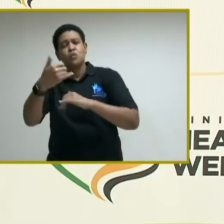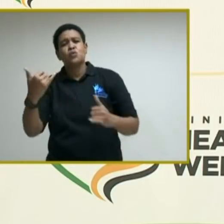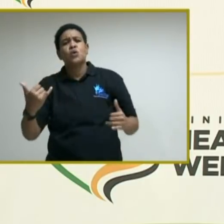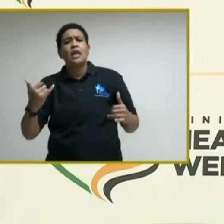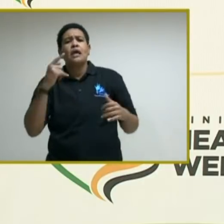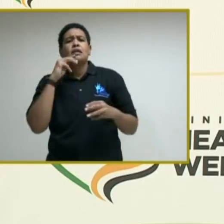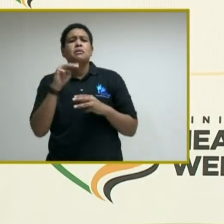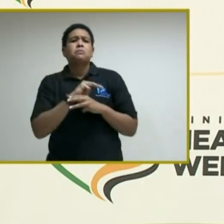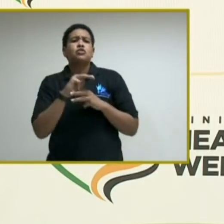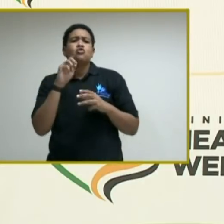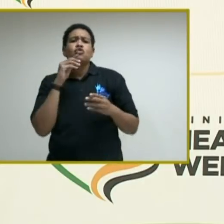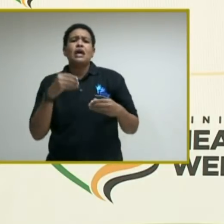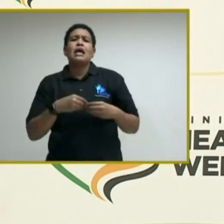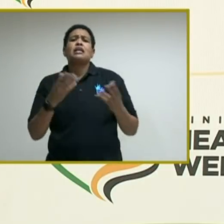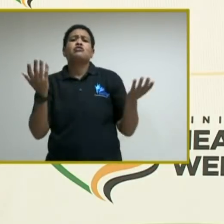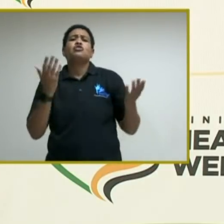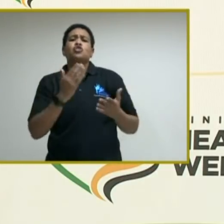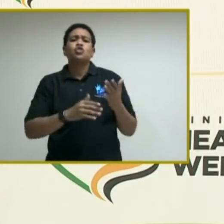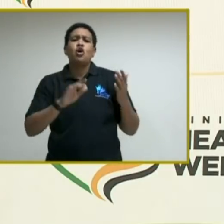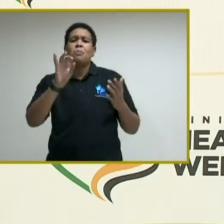the ministry had administered some